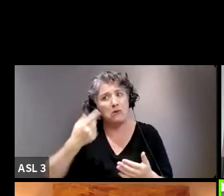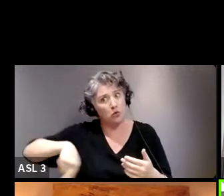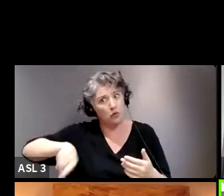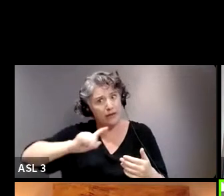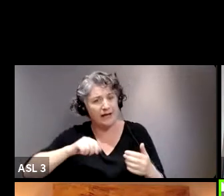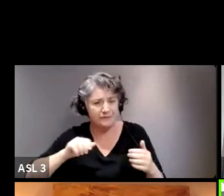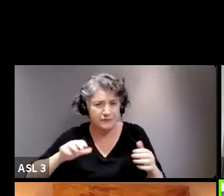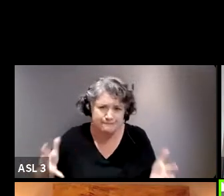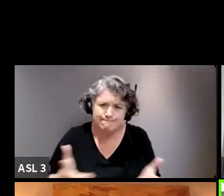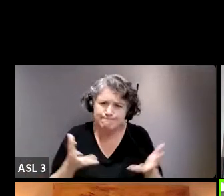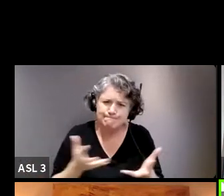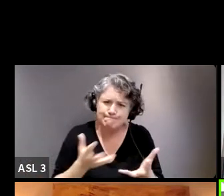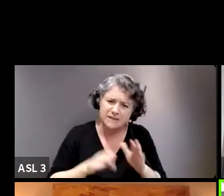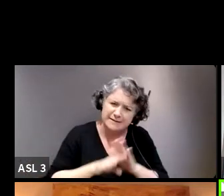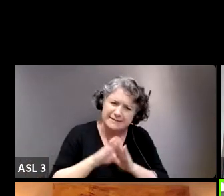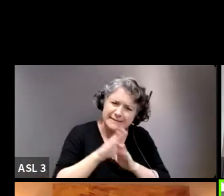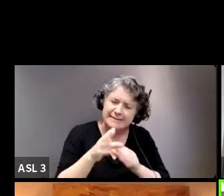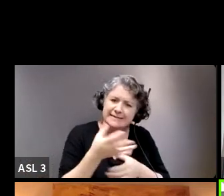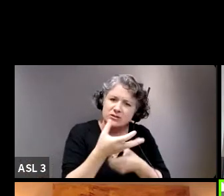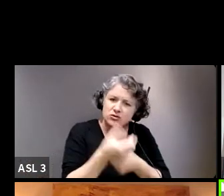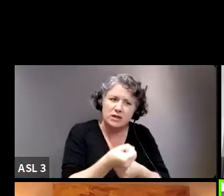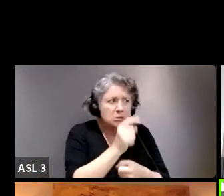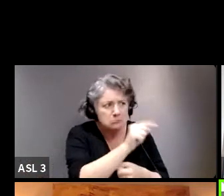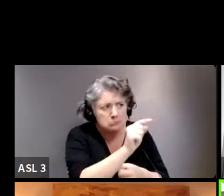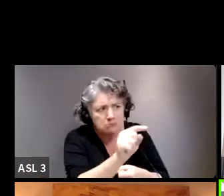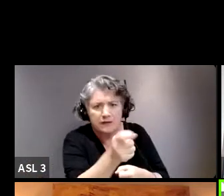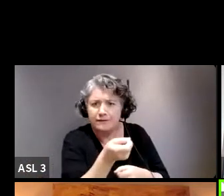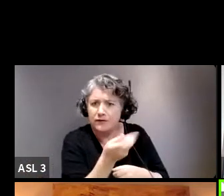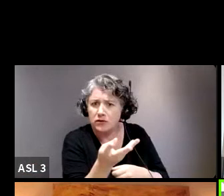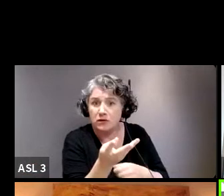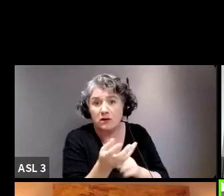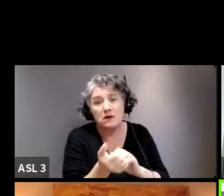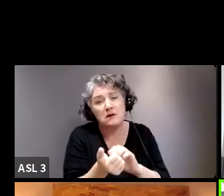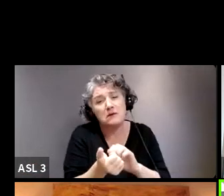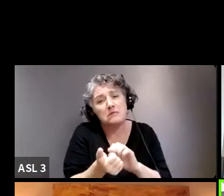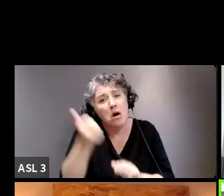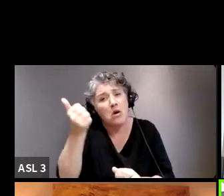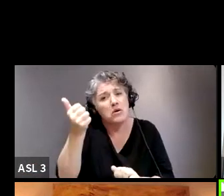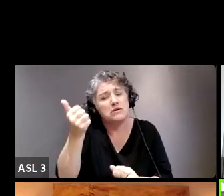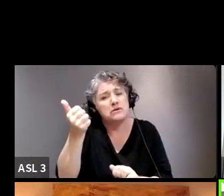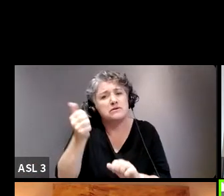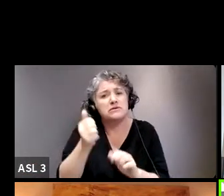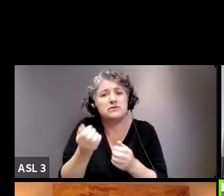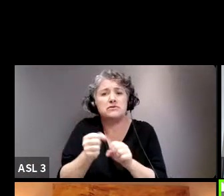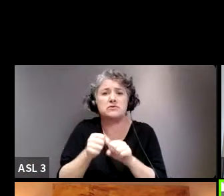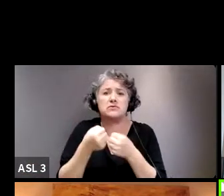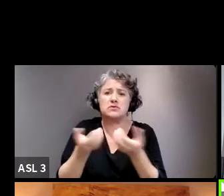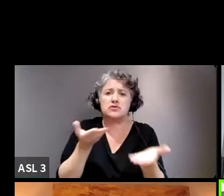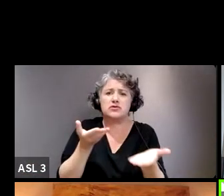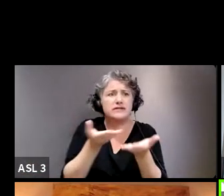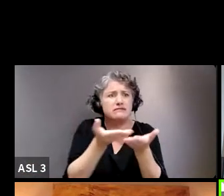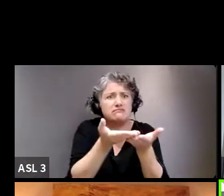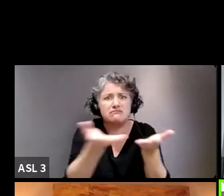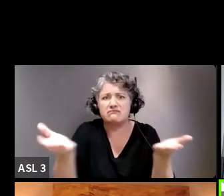through ongoing trust building exercises the vast majority of our social providers social service providers and non-profit sector